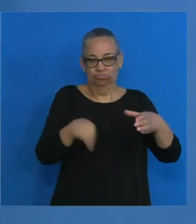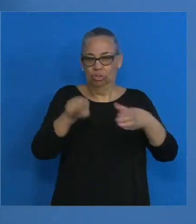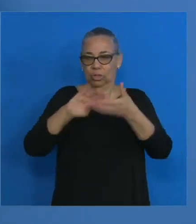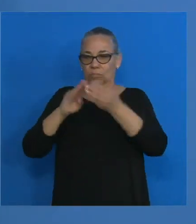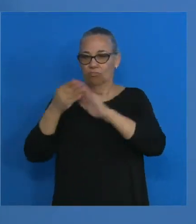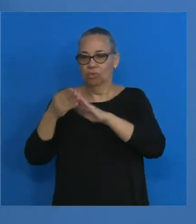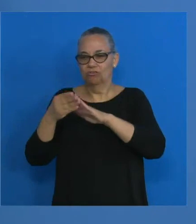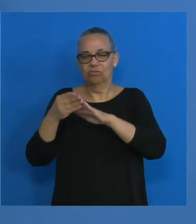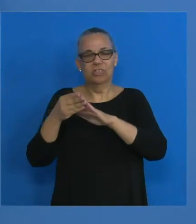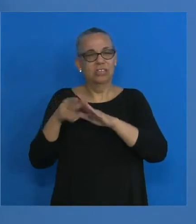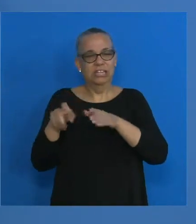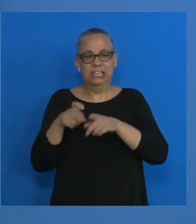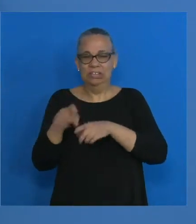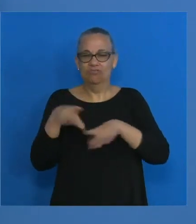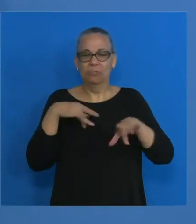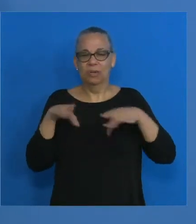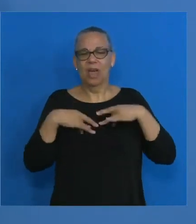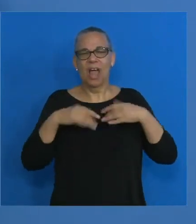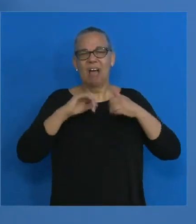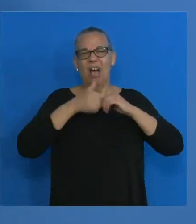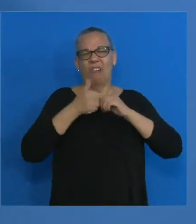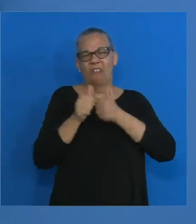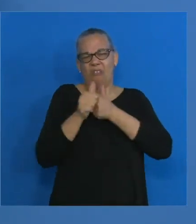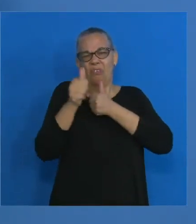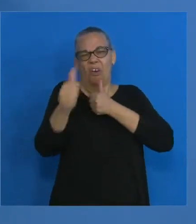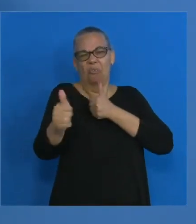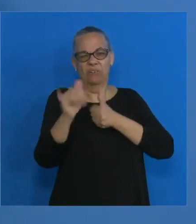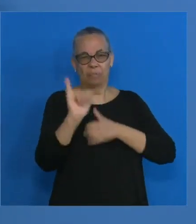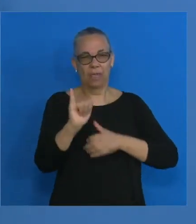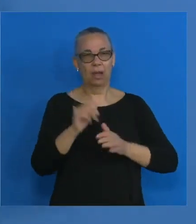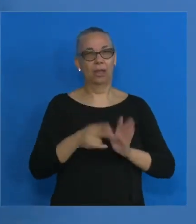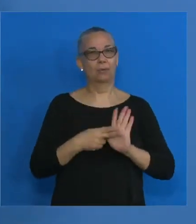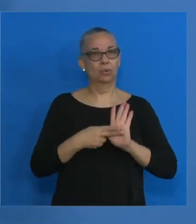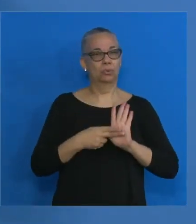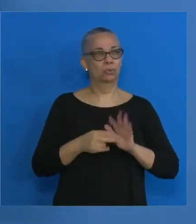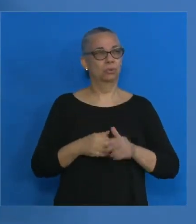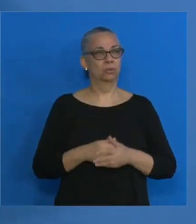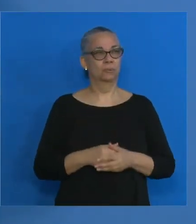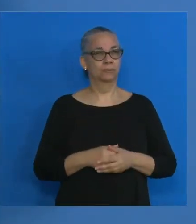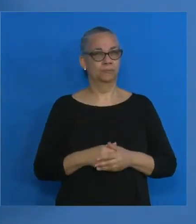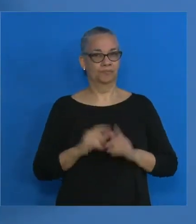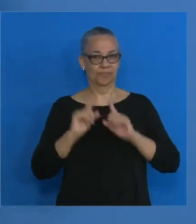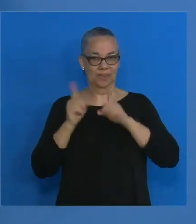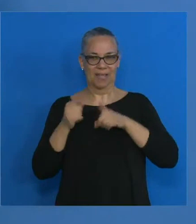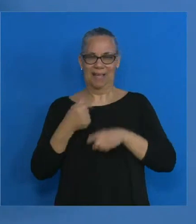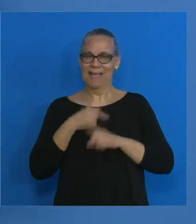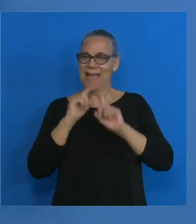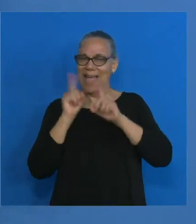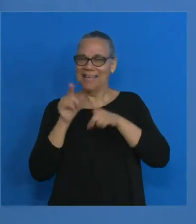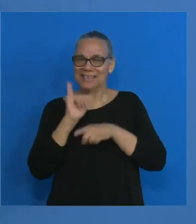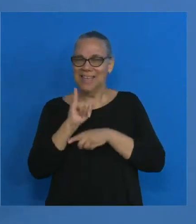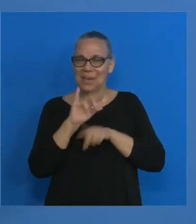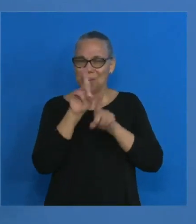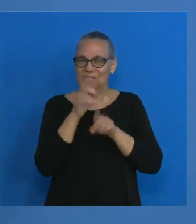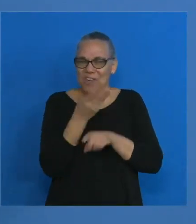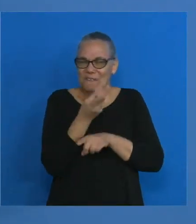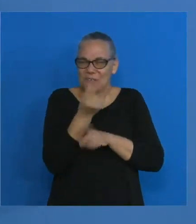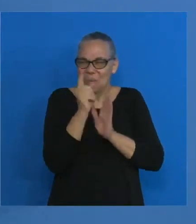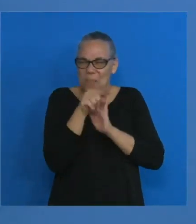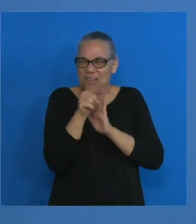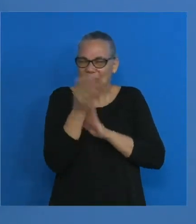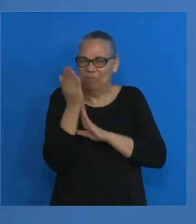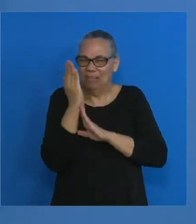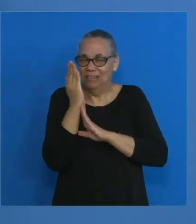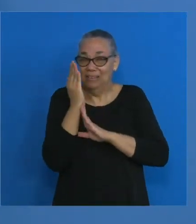And how close or far away are we? I answered that question a few moments ago. Okay. We are